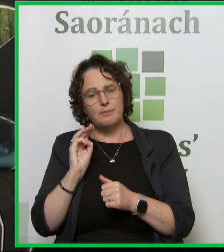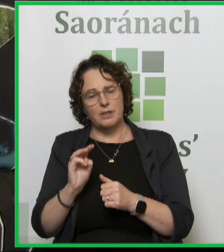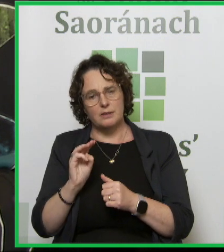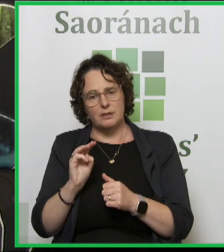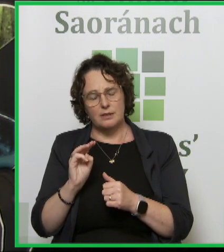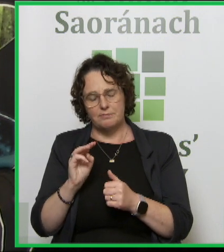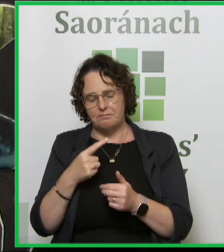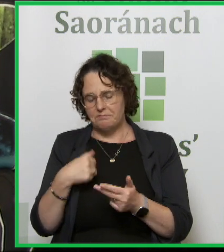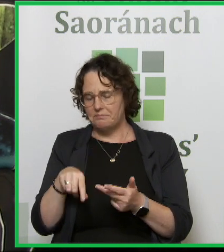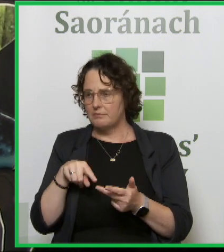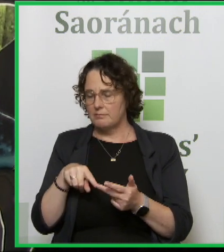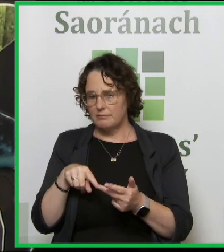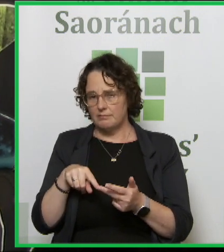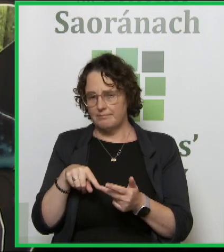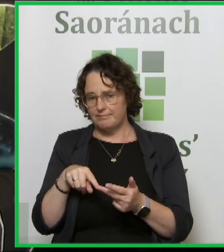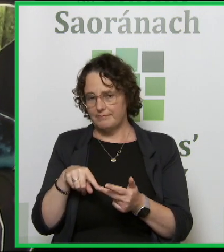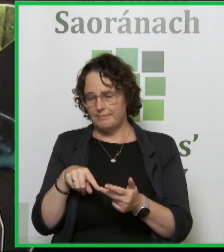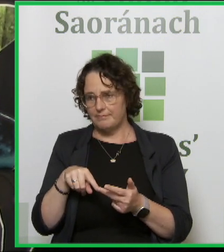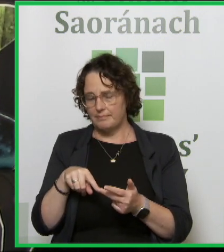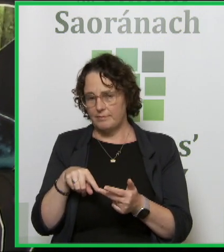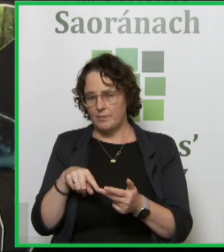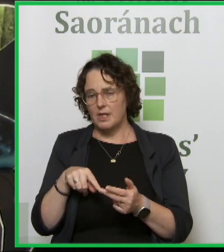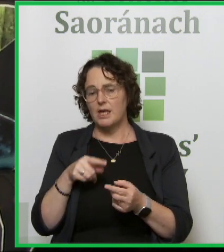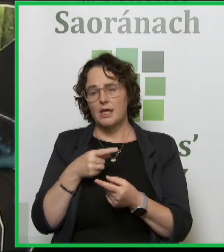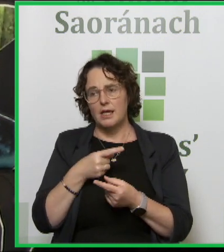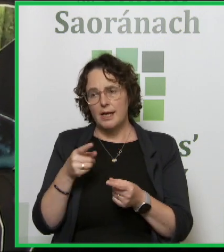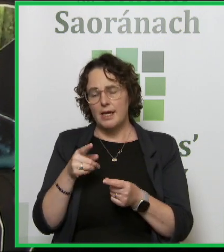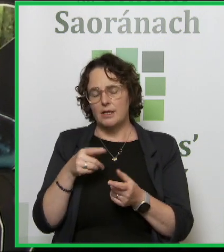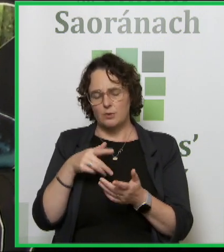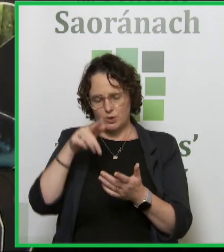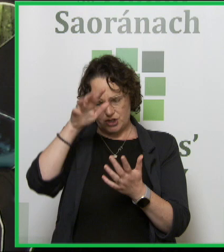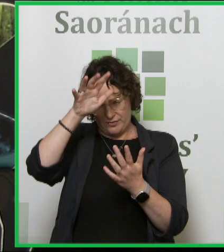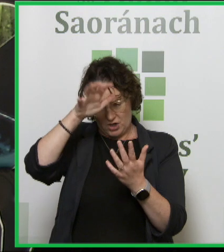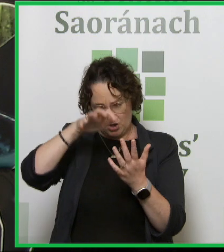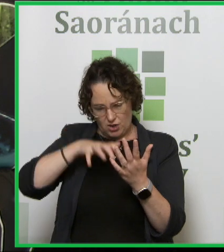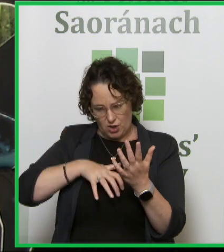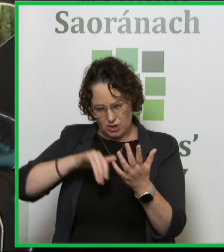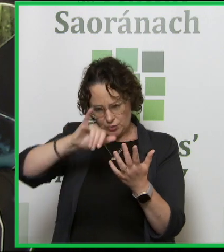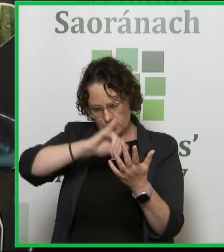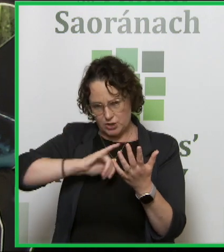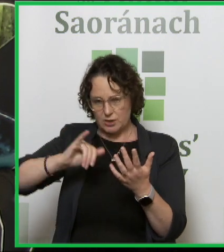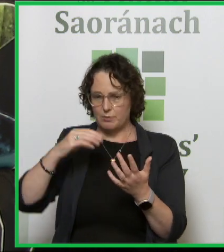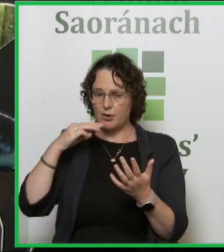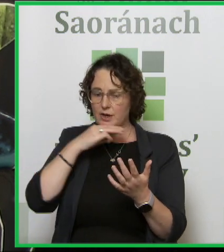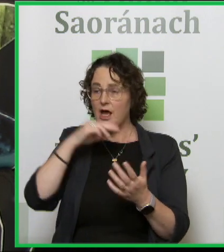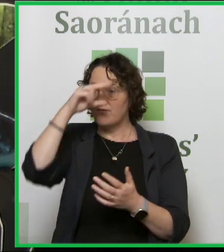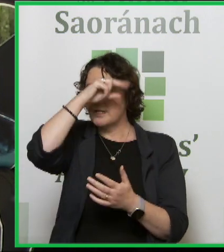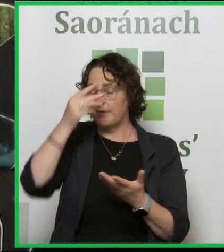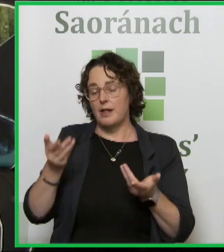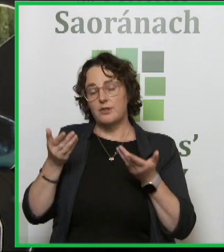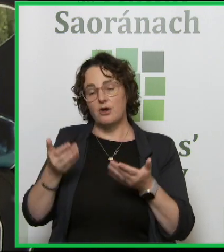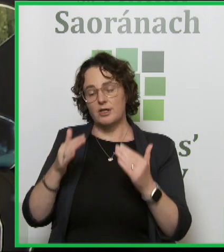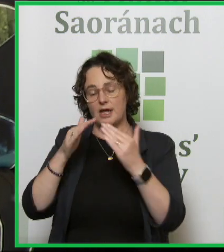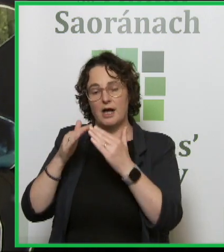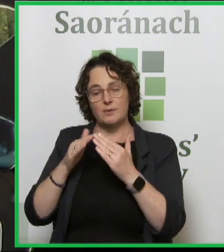I suppose, what I would say is pick what you are most important. In the housing plan, for example, the current housing